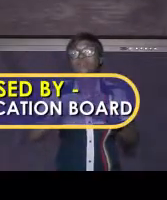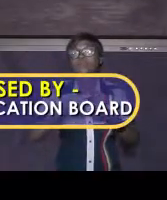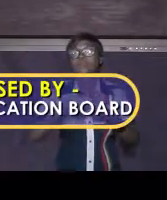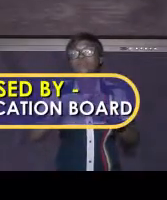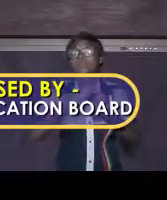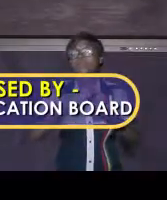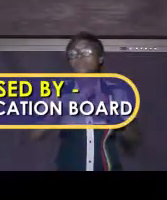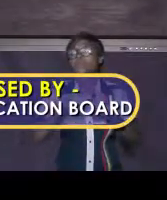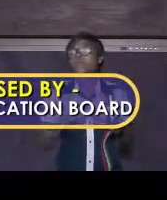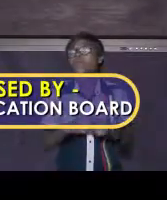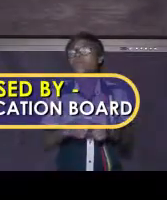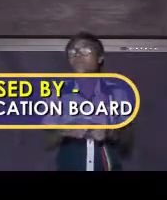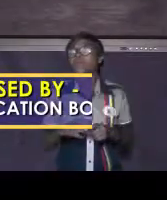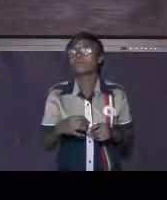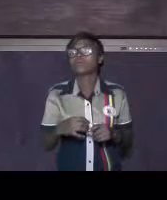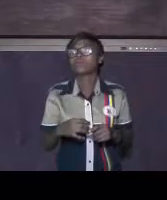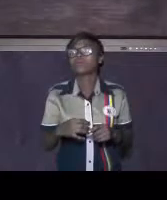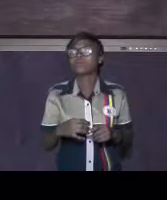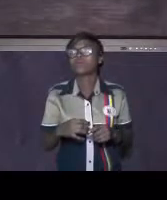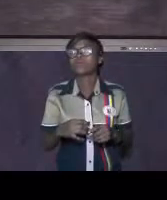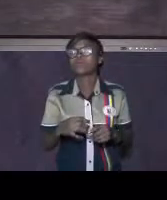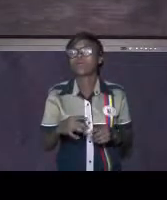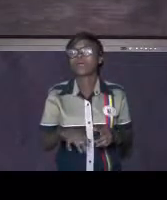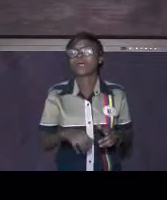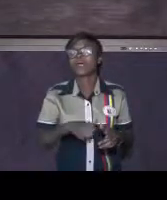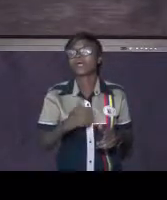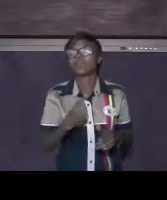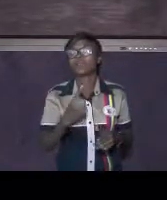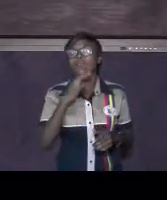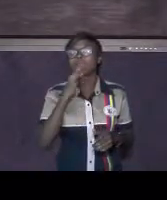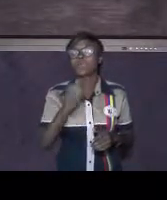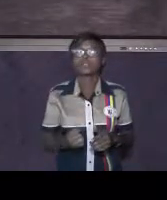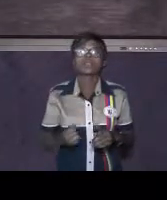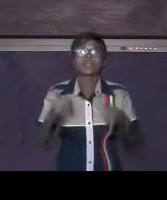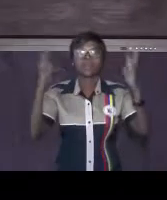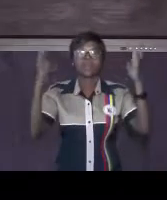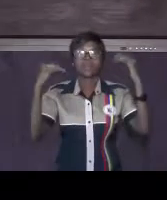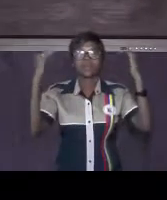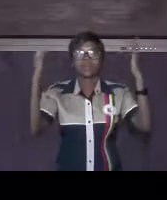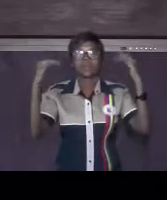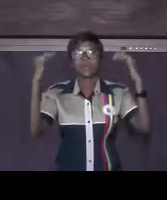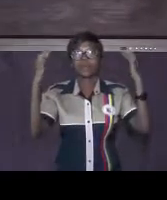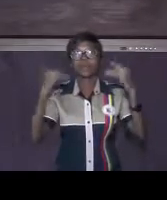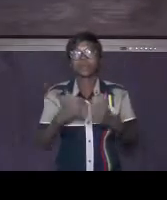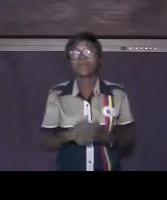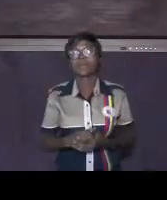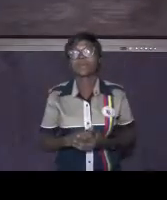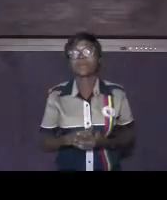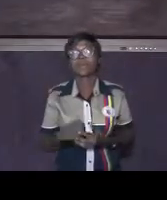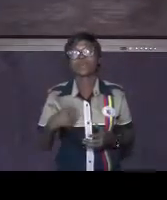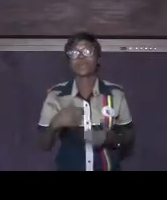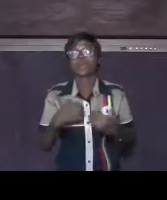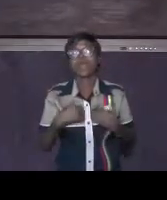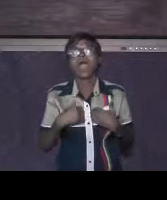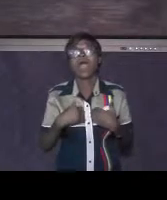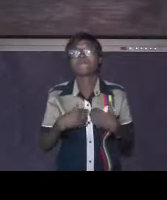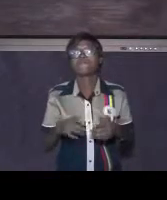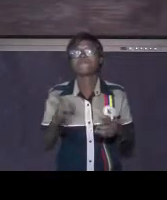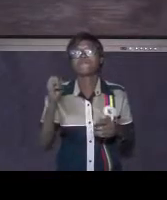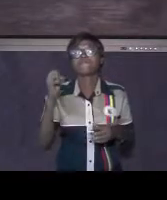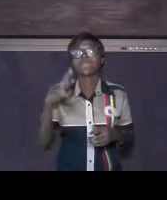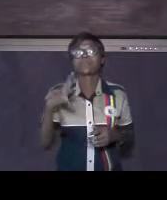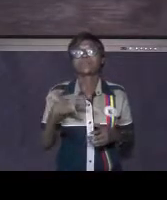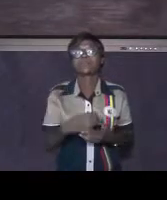that. Talking about, and the next one is rainfall. That's another one. Then we have